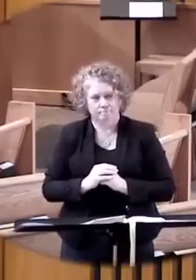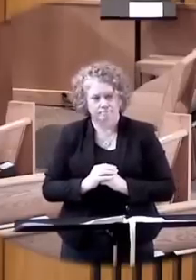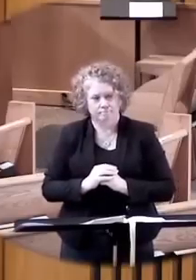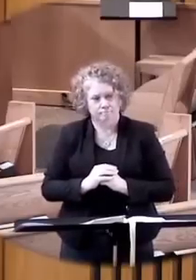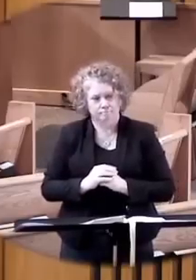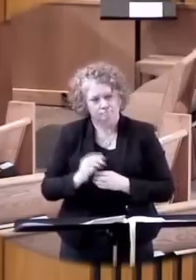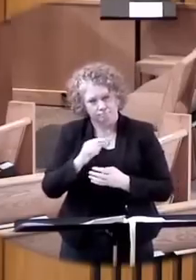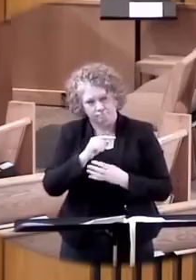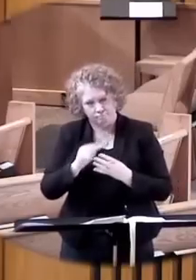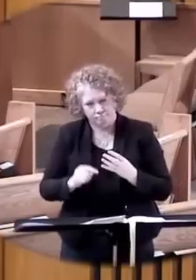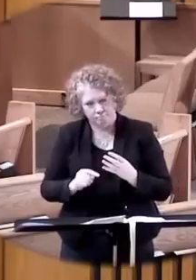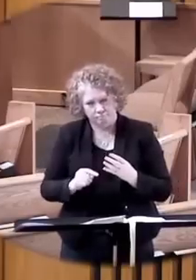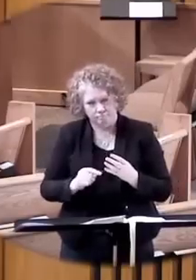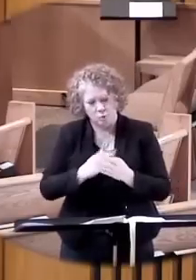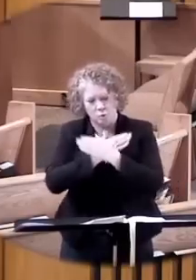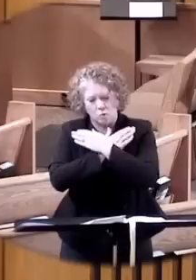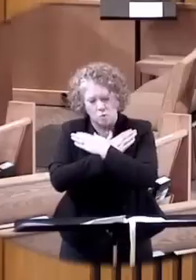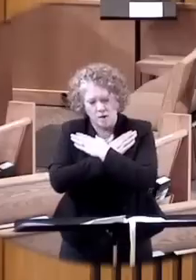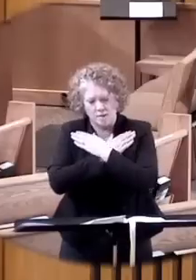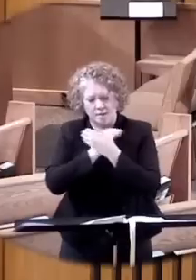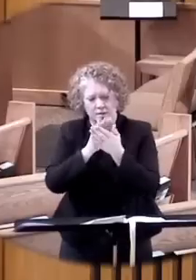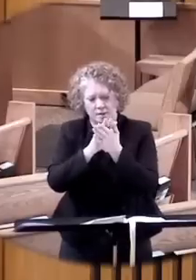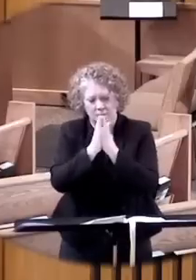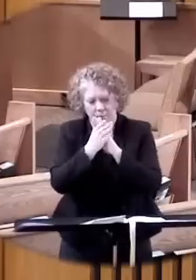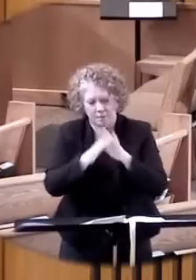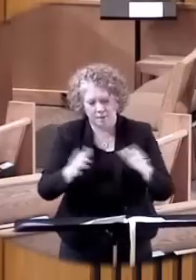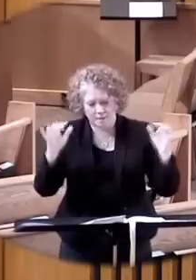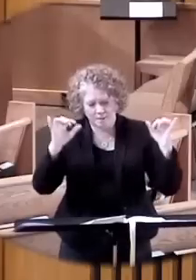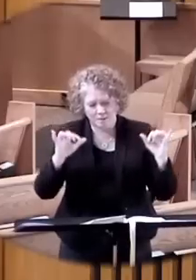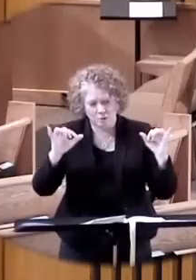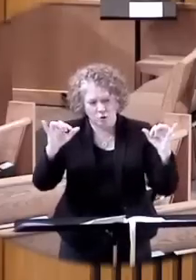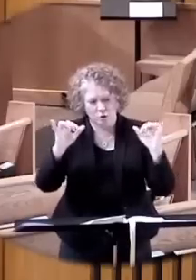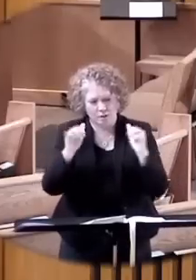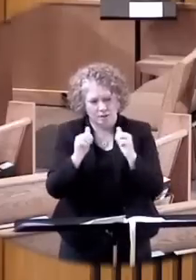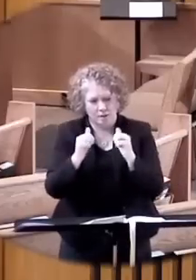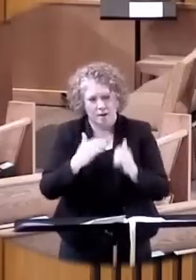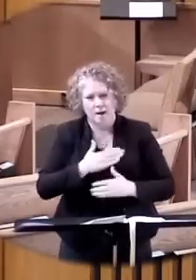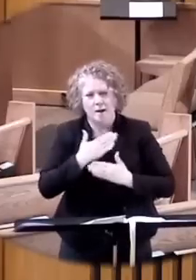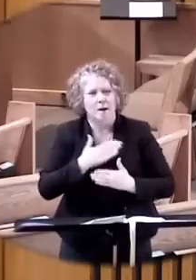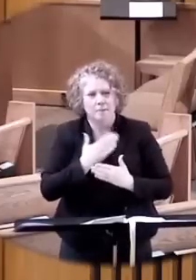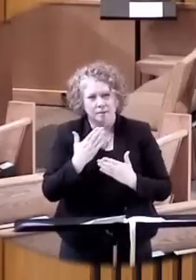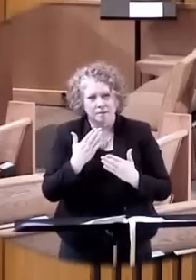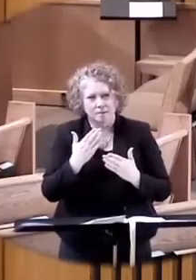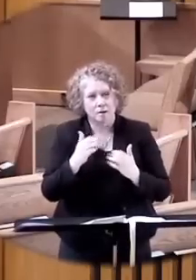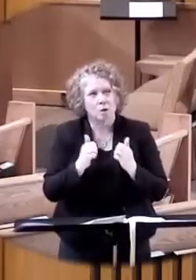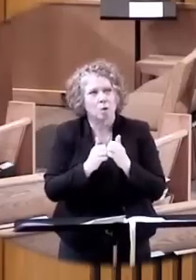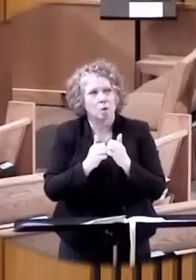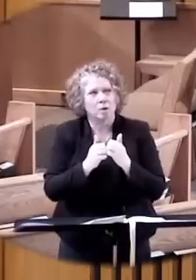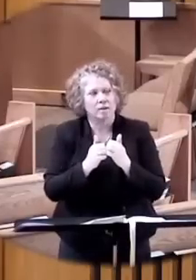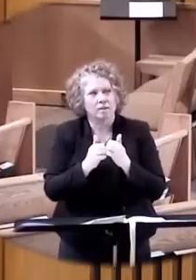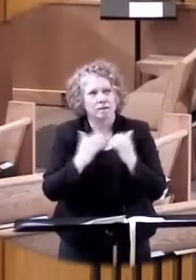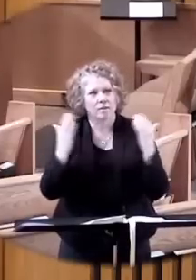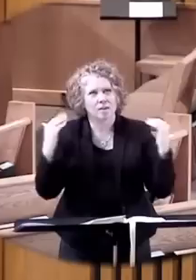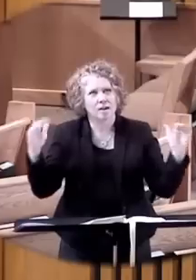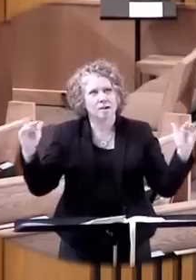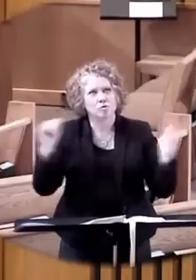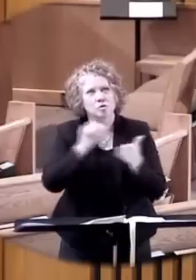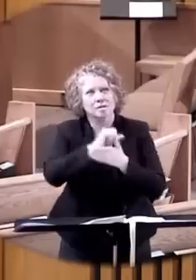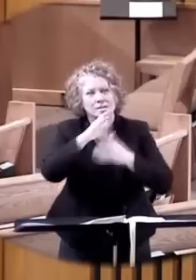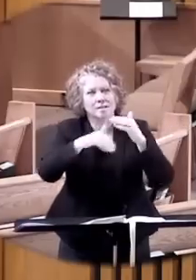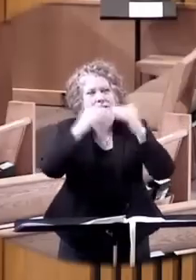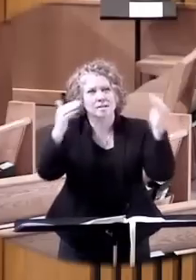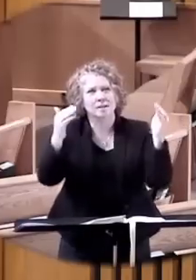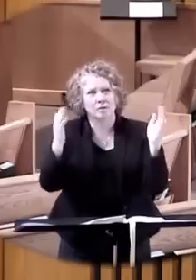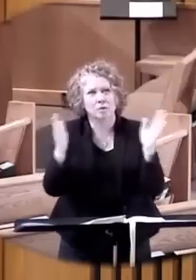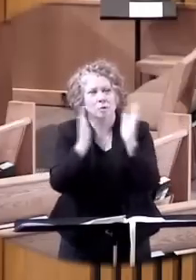may they rest in eternal peace and happiness with all the angels and saints in heaven. Let us pray to the